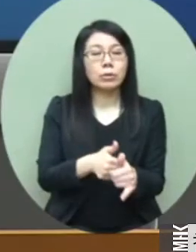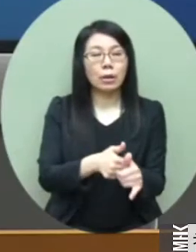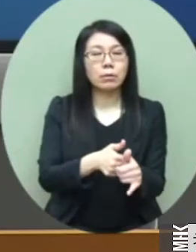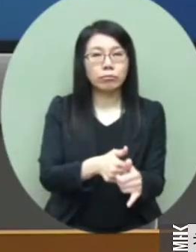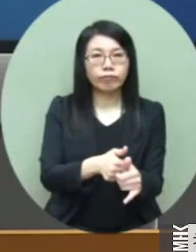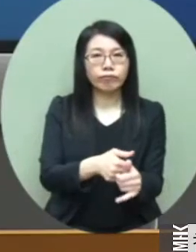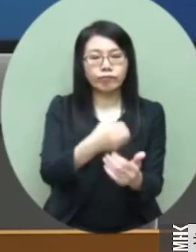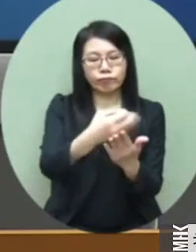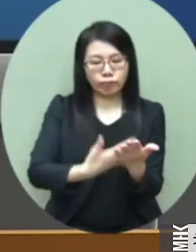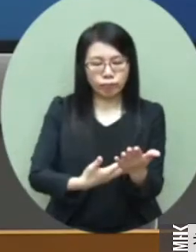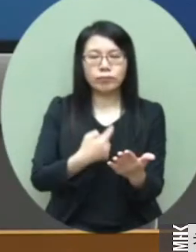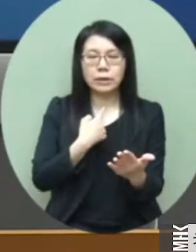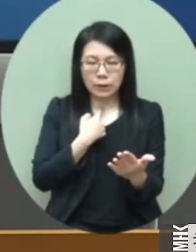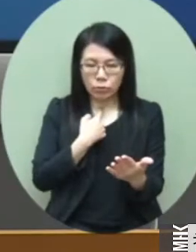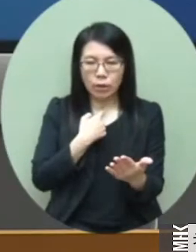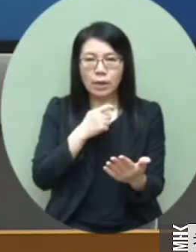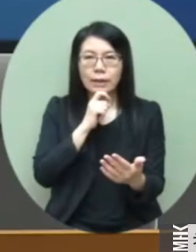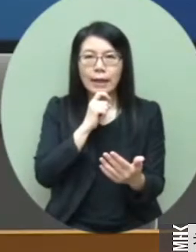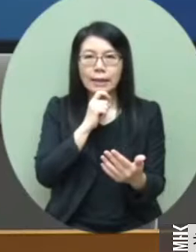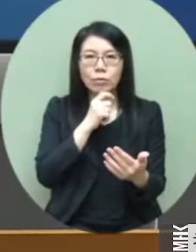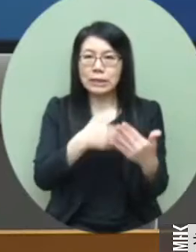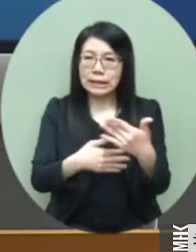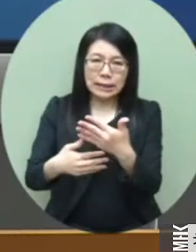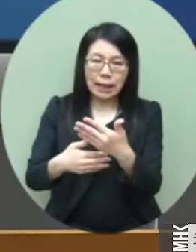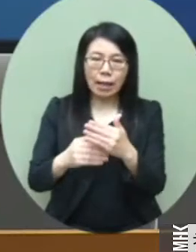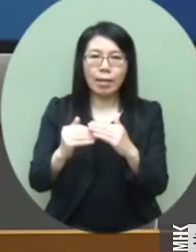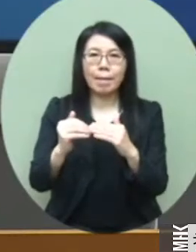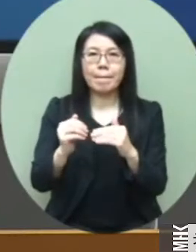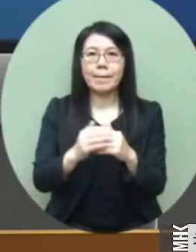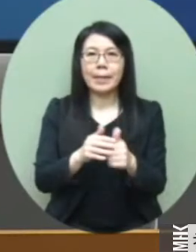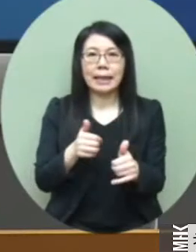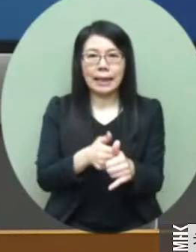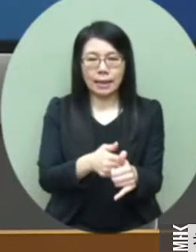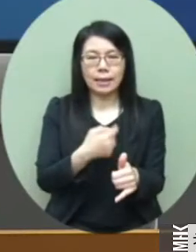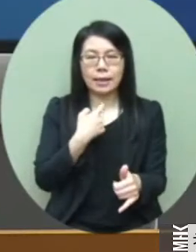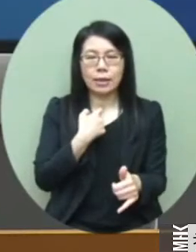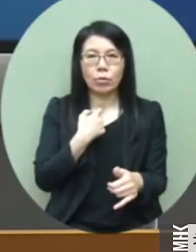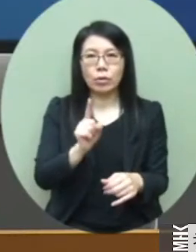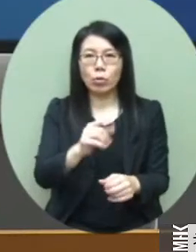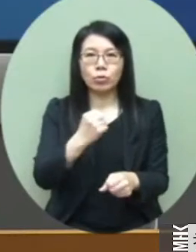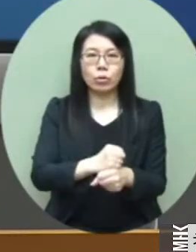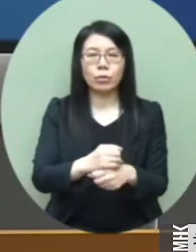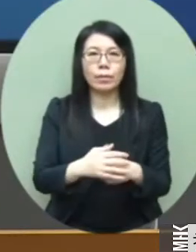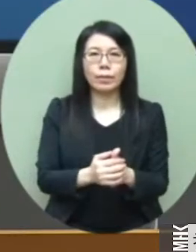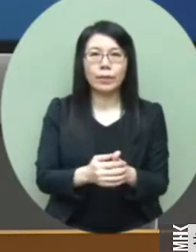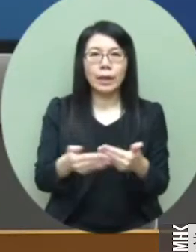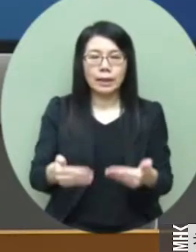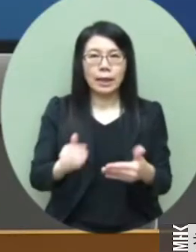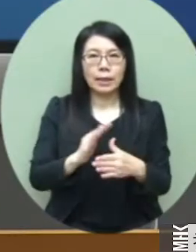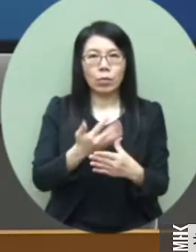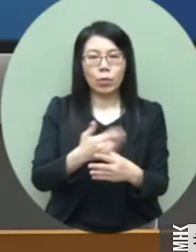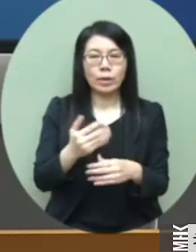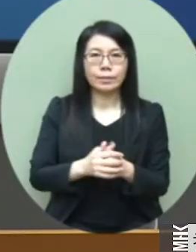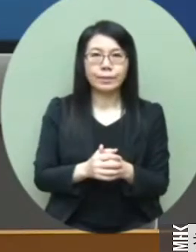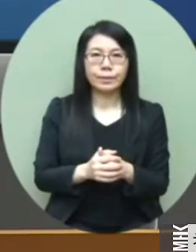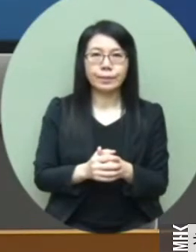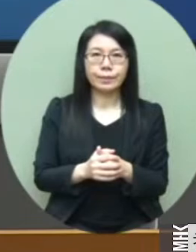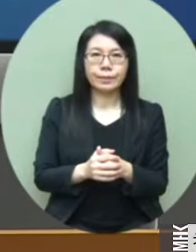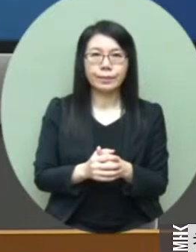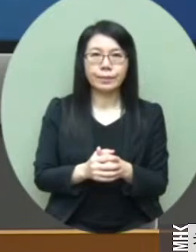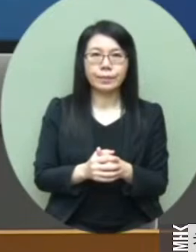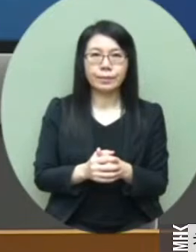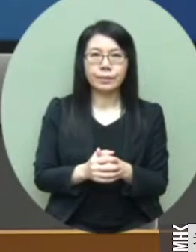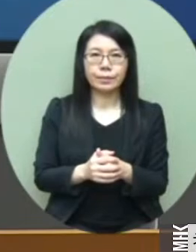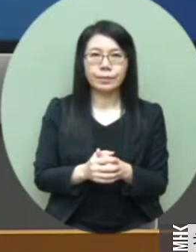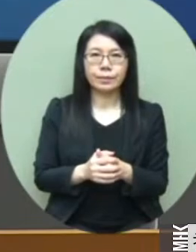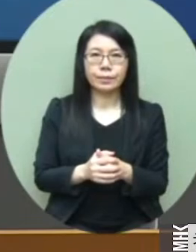that, okay? Second is how to do it. Right now, because we are still working